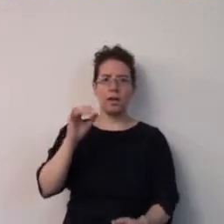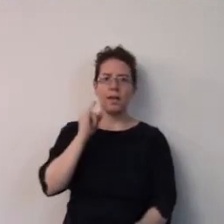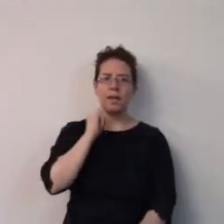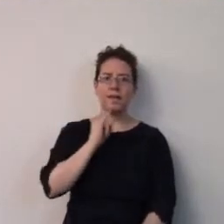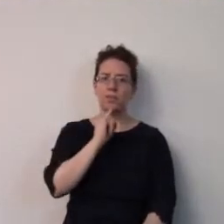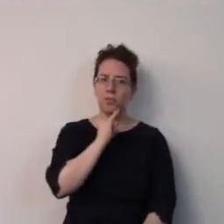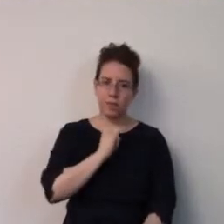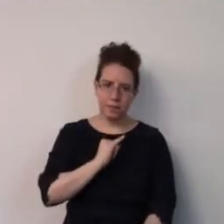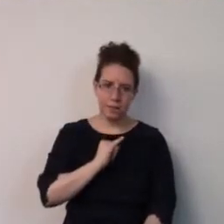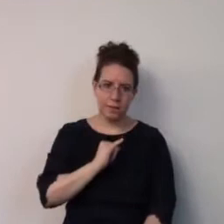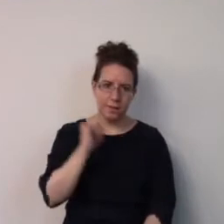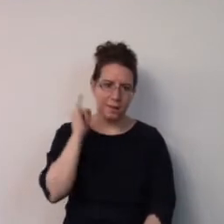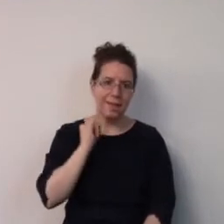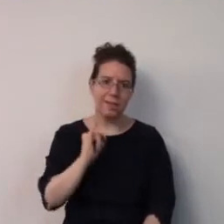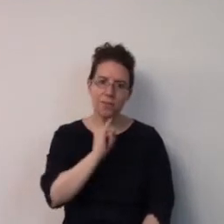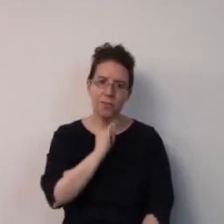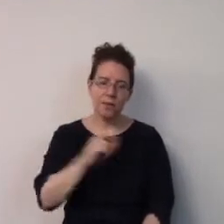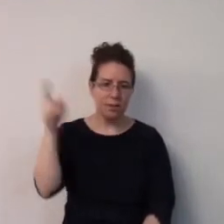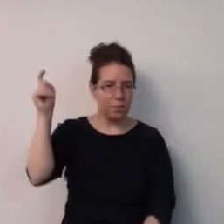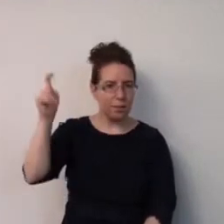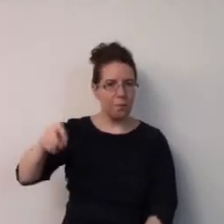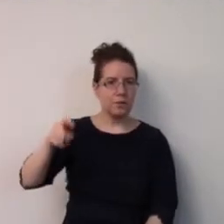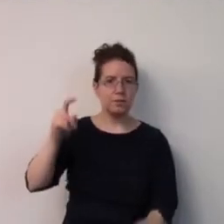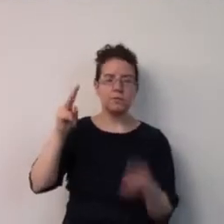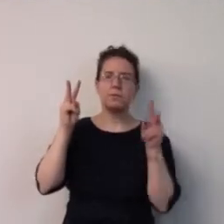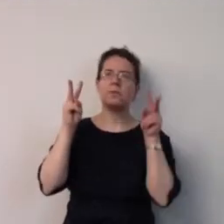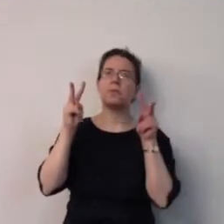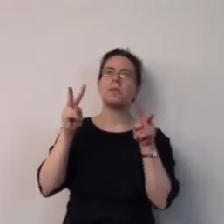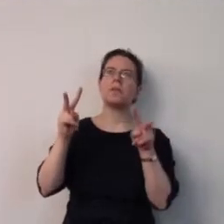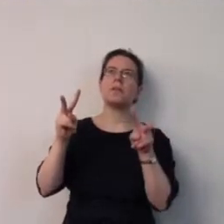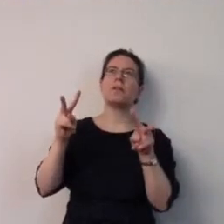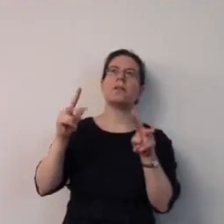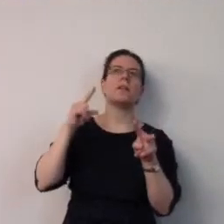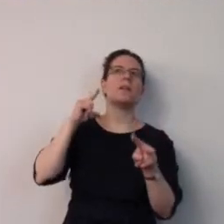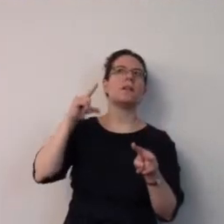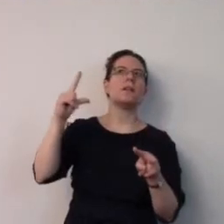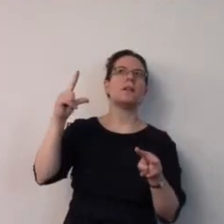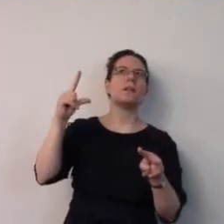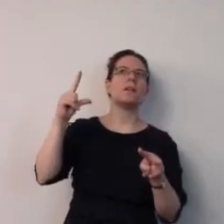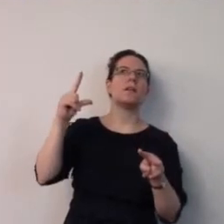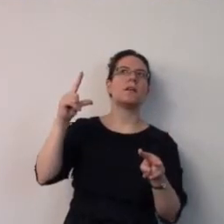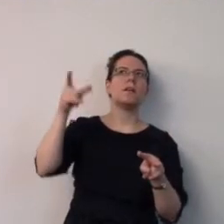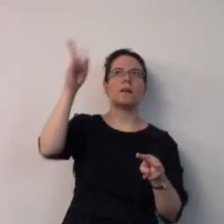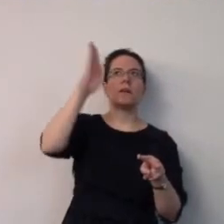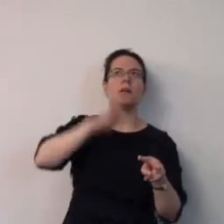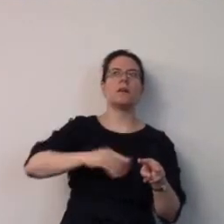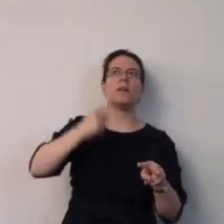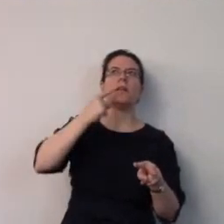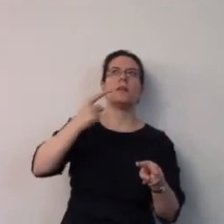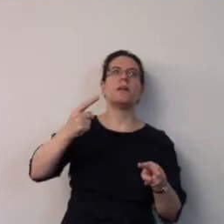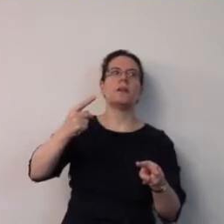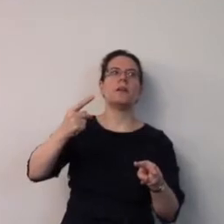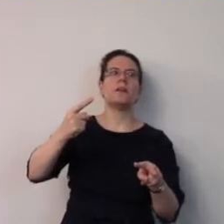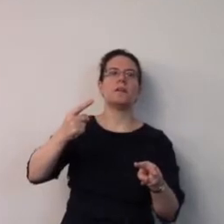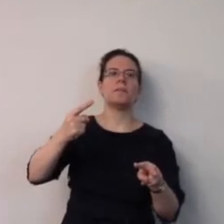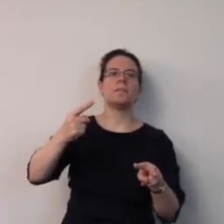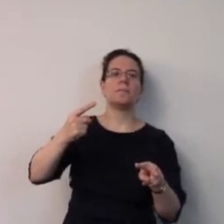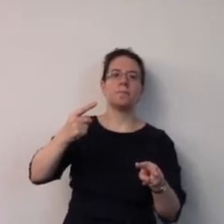Yes. Mm. Watchfulness is implied with other words such as take heed, keep,